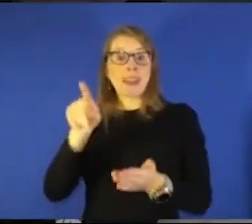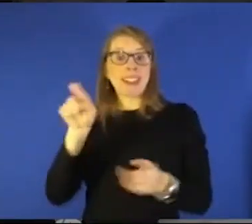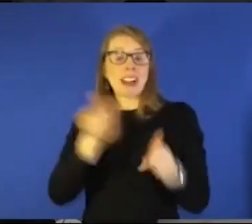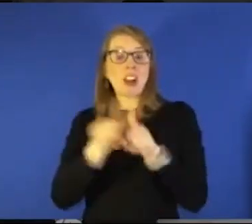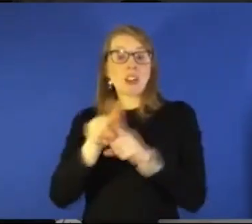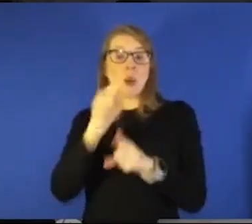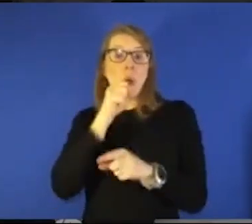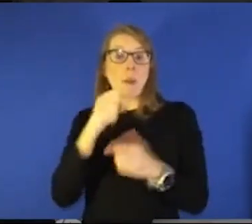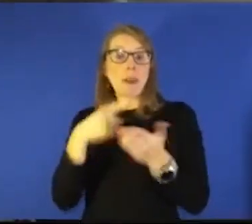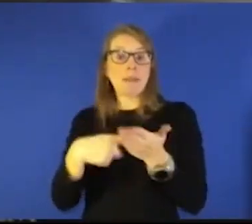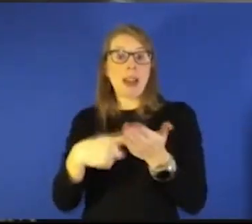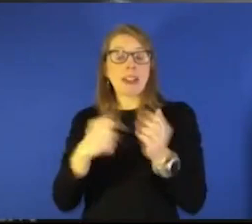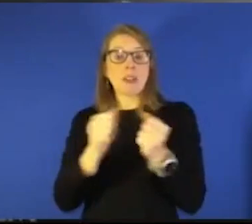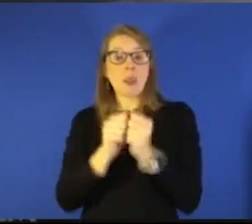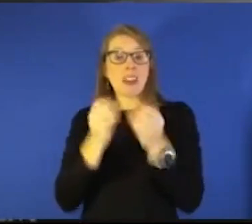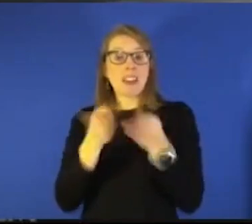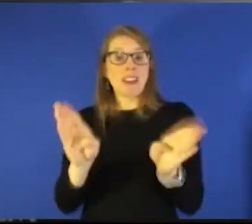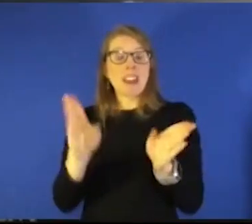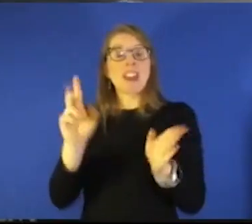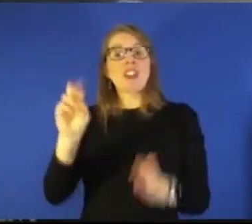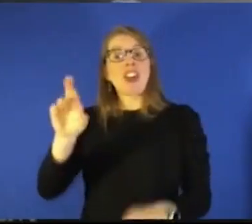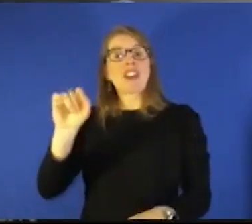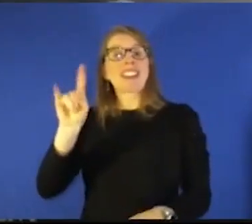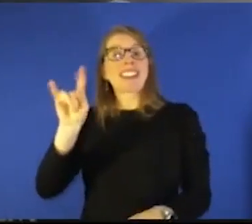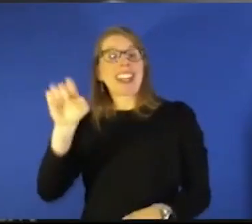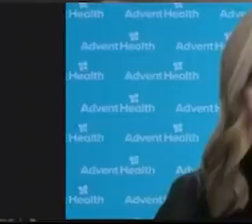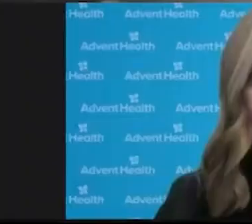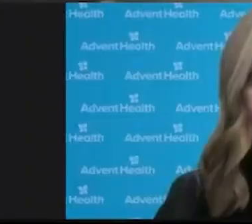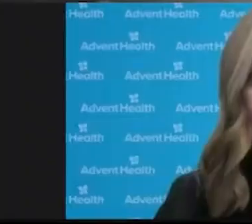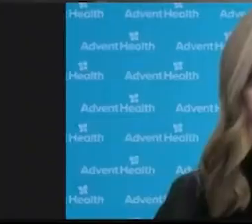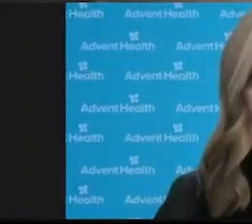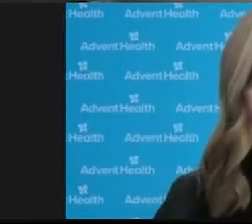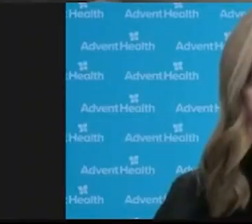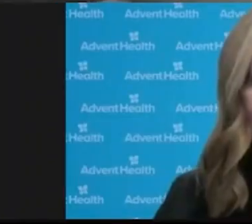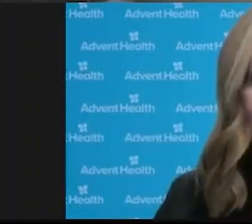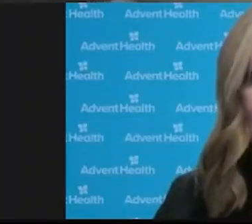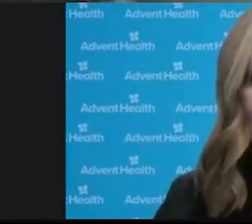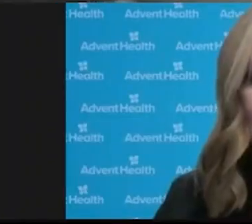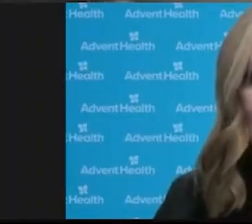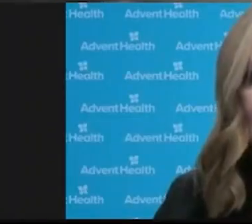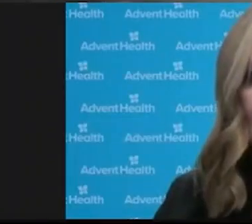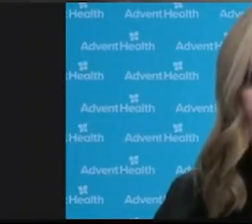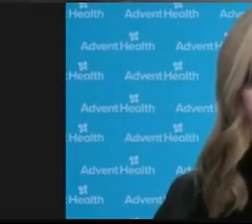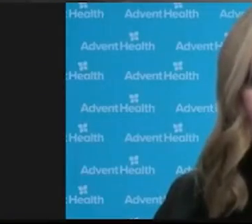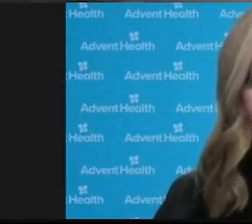with Dr. Stites podcasts. Now everywhere podcasts are available.